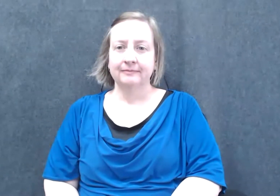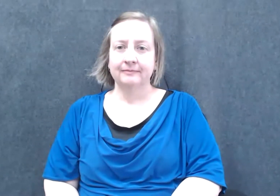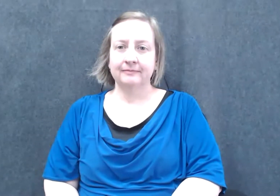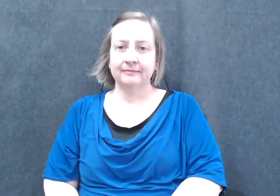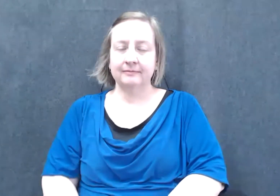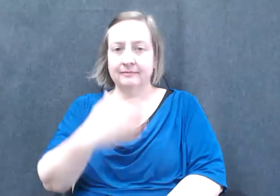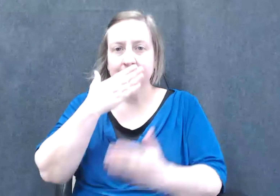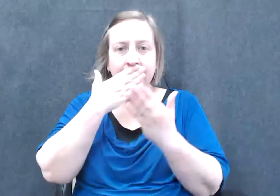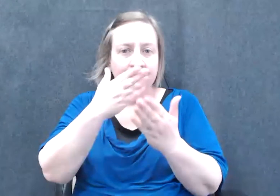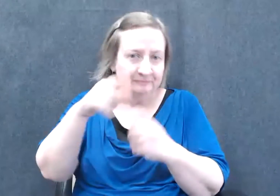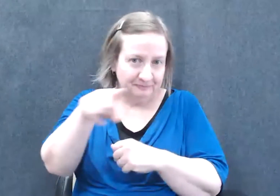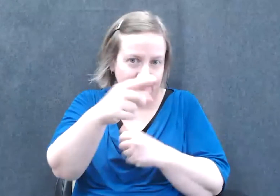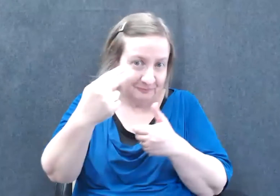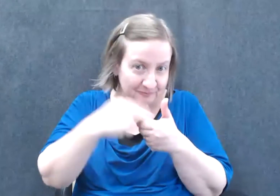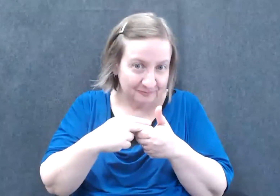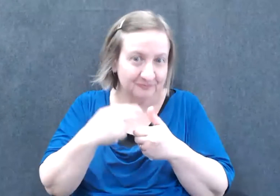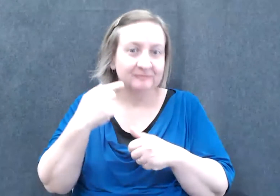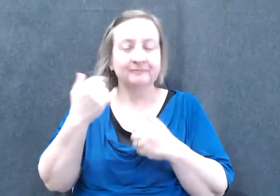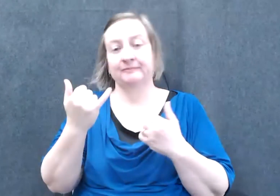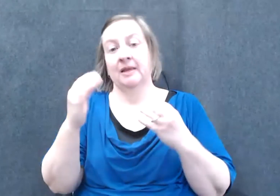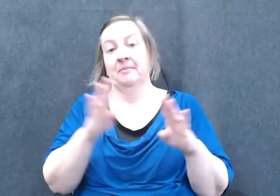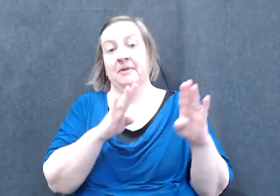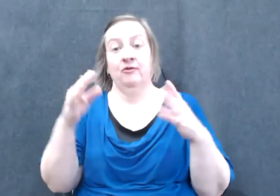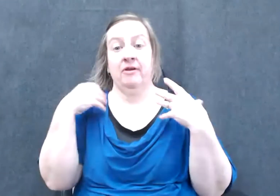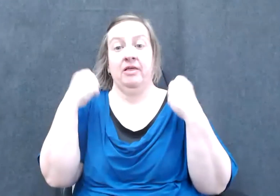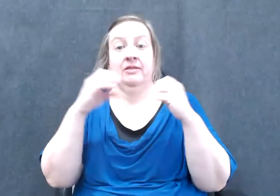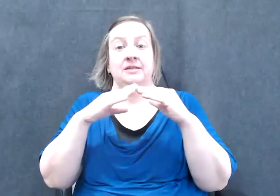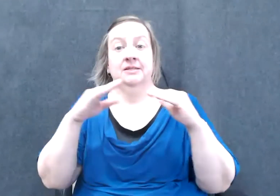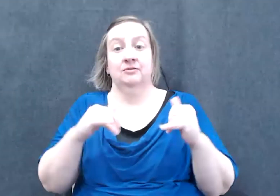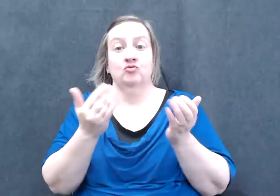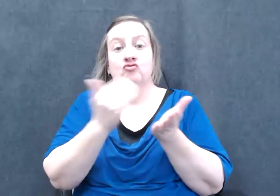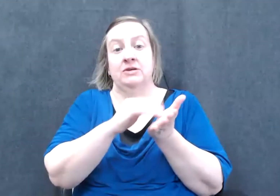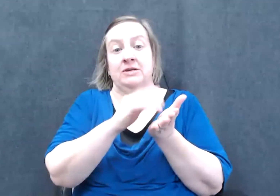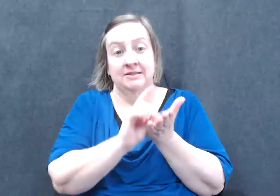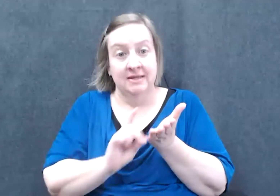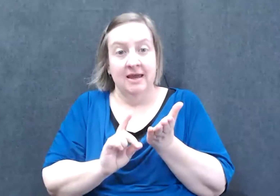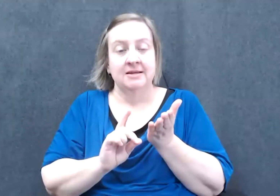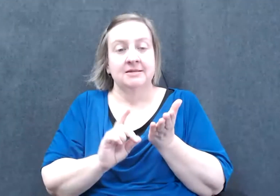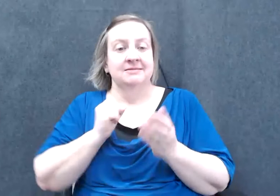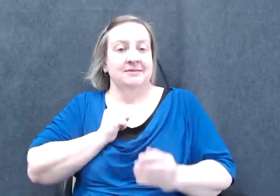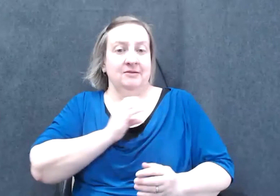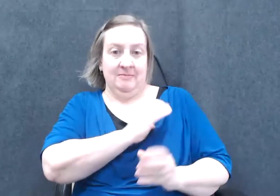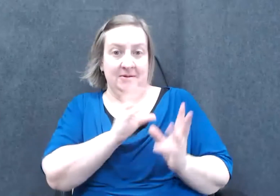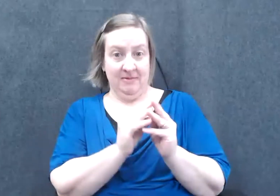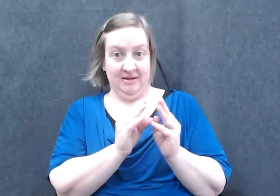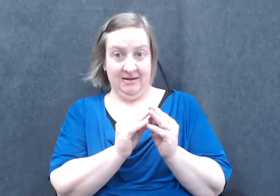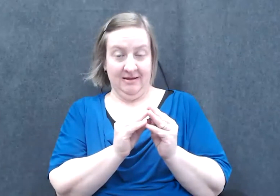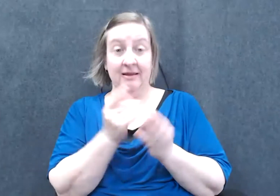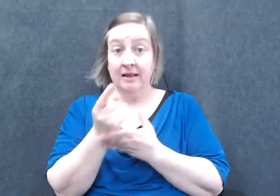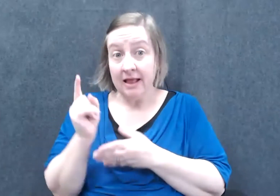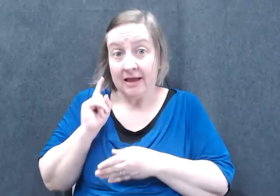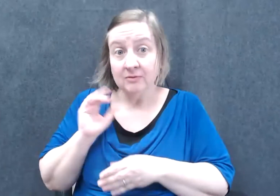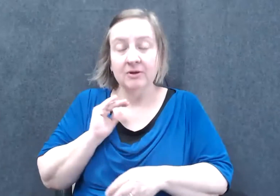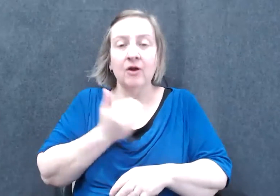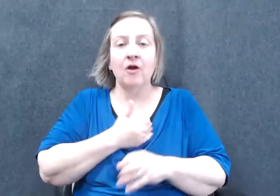Thank you for joining us. This is the Behavioral Health System Redesign Steering Committee meeting. So last week was our